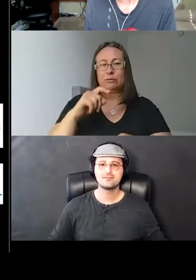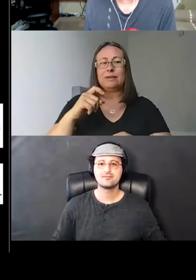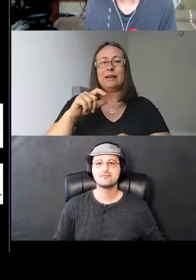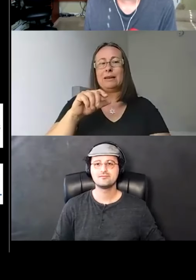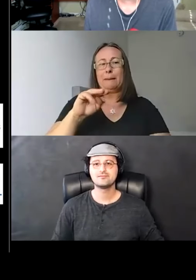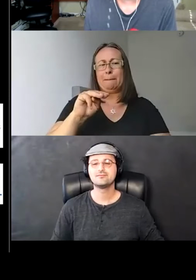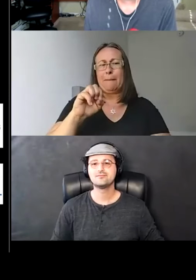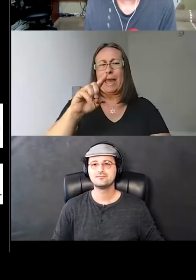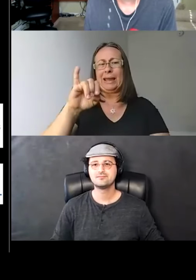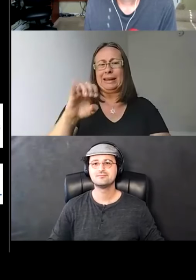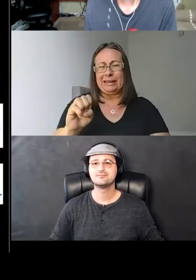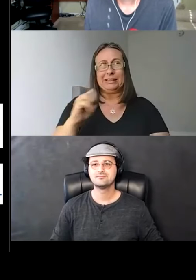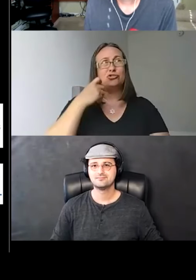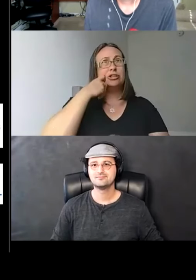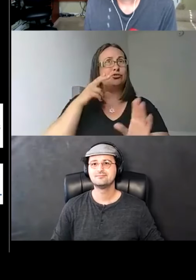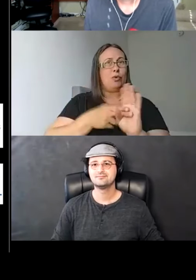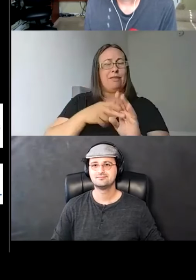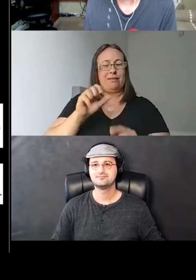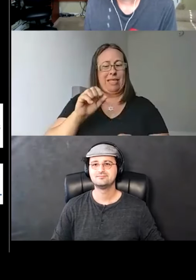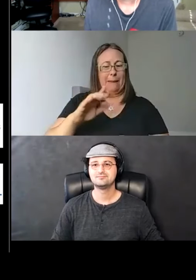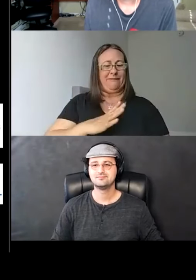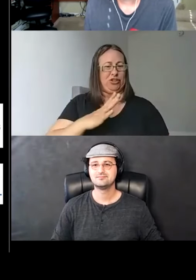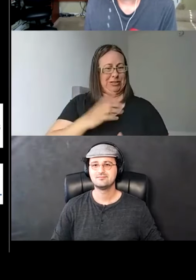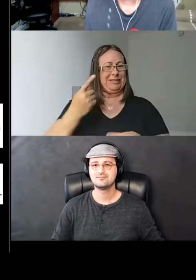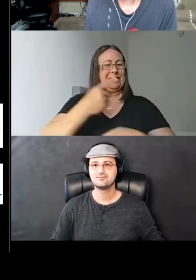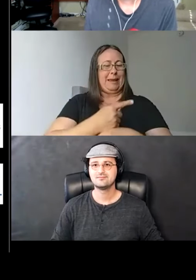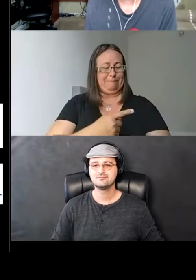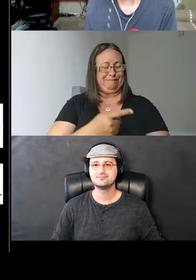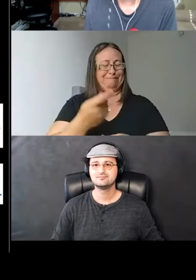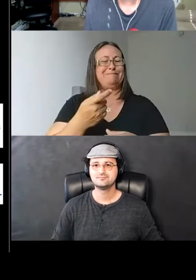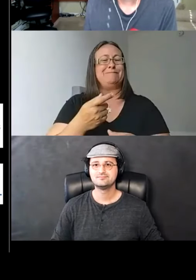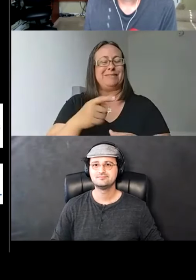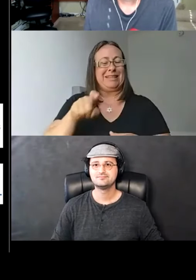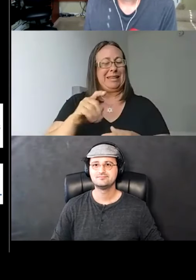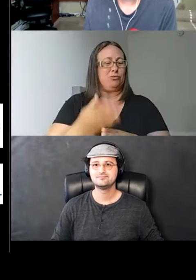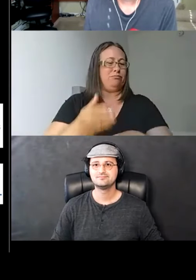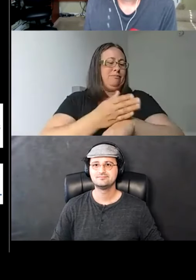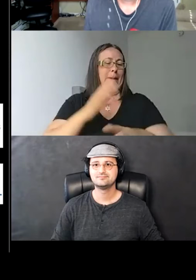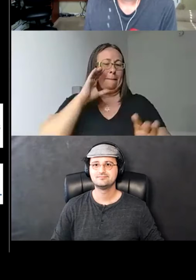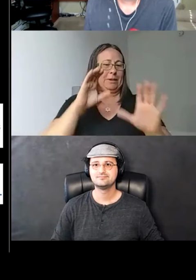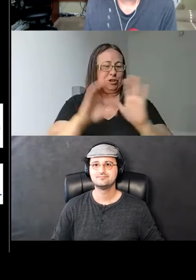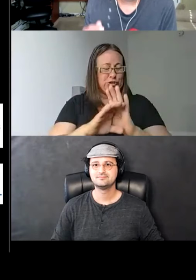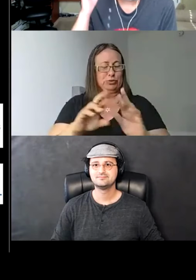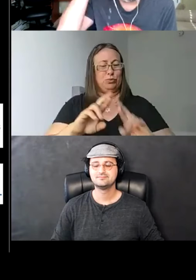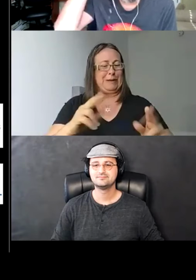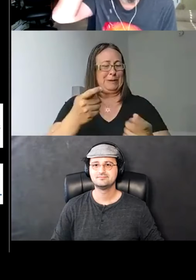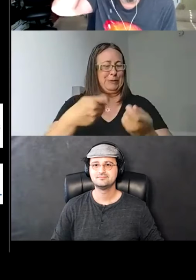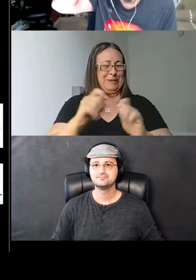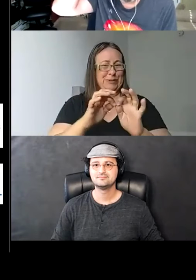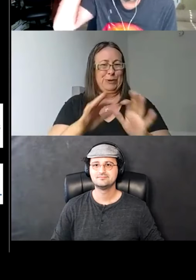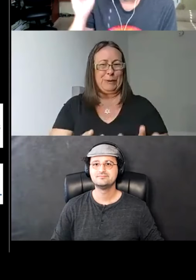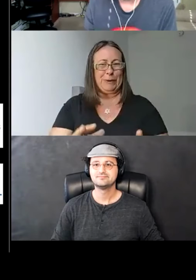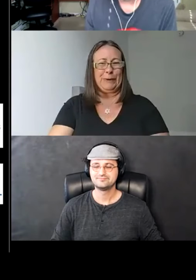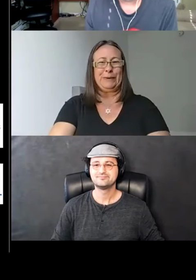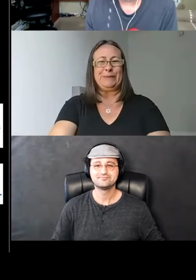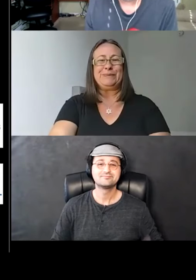well, actually officially today. And so I'm gonna have to update our pictures. Again, thanks to all